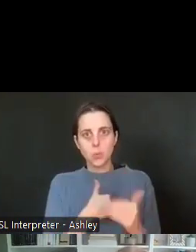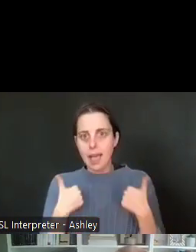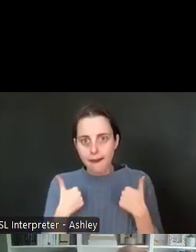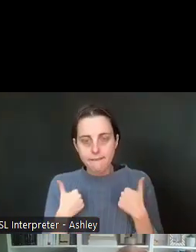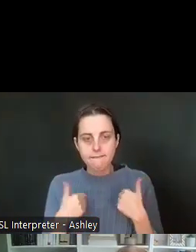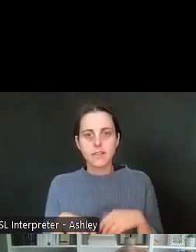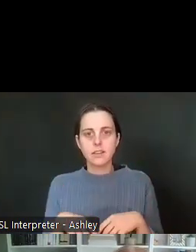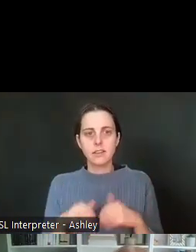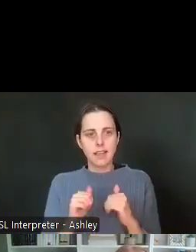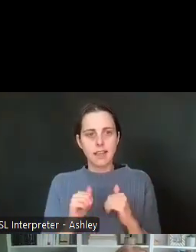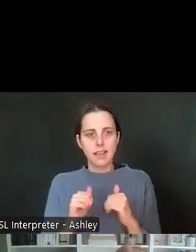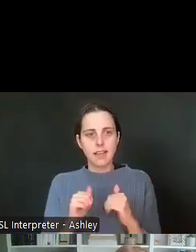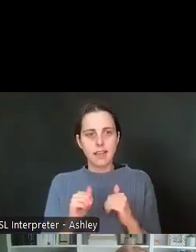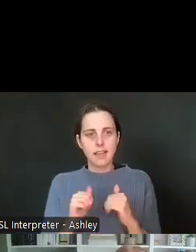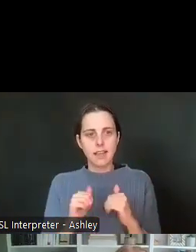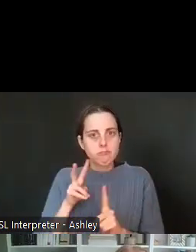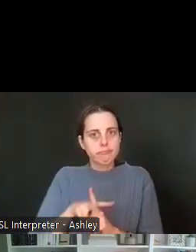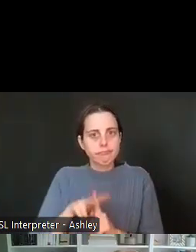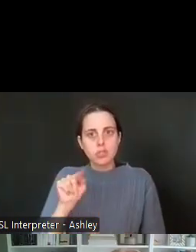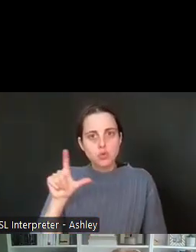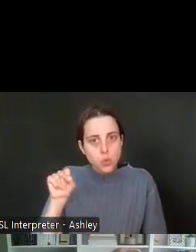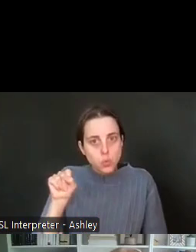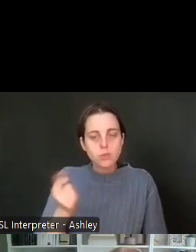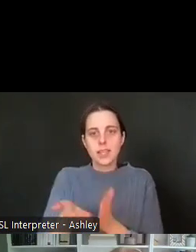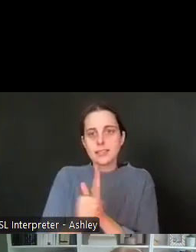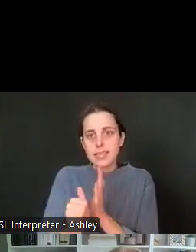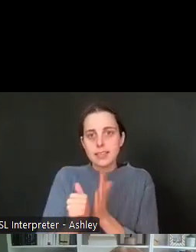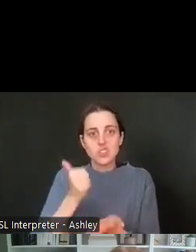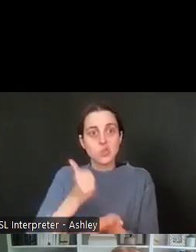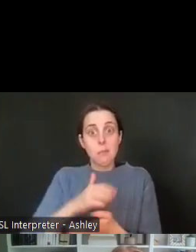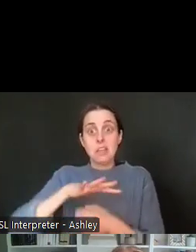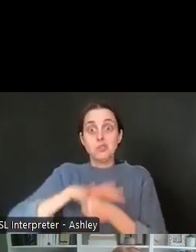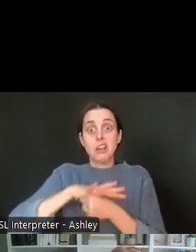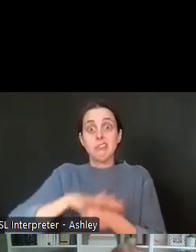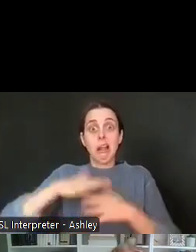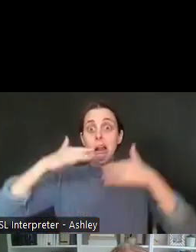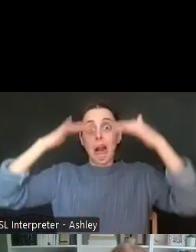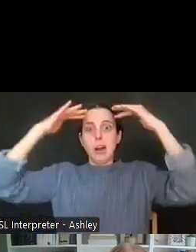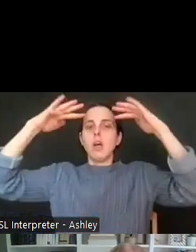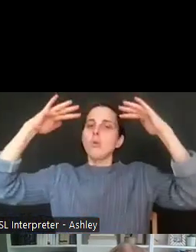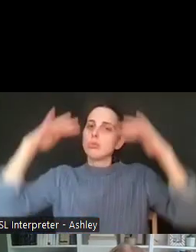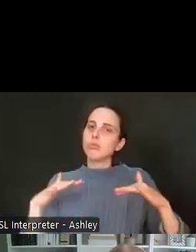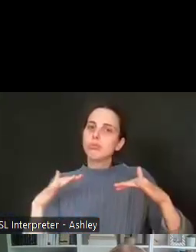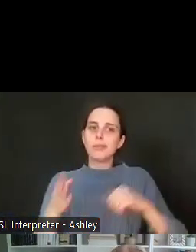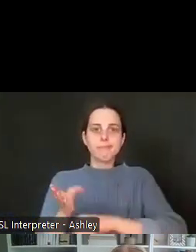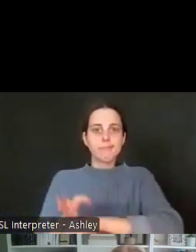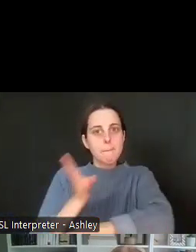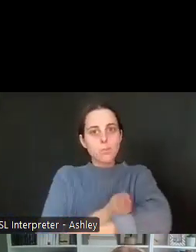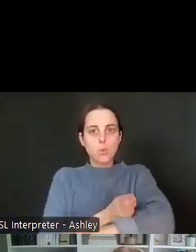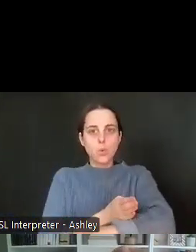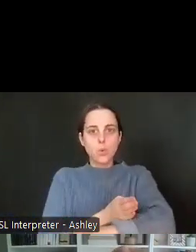on work-life harmony to help us reduce how bothersome our stress is, to help us increase our